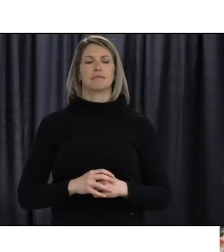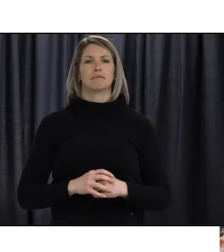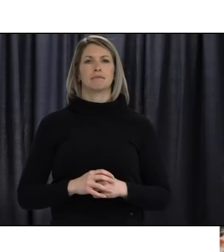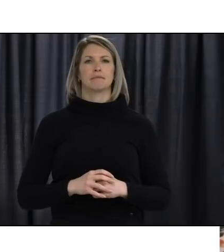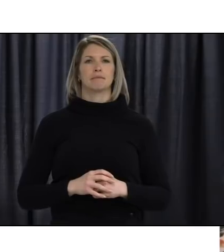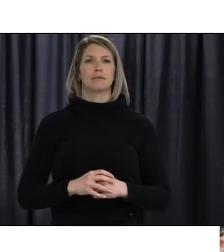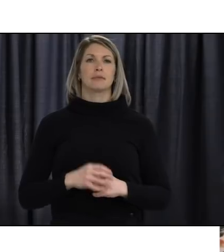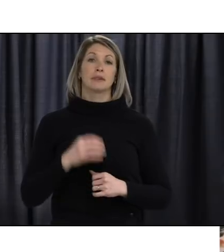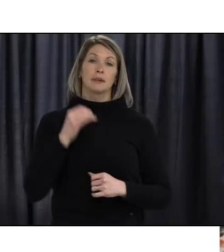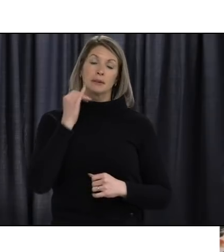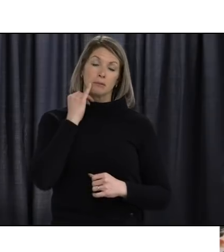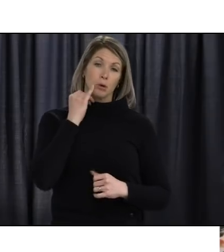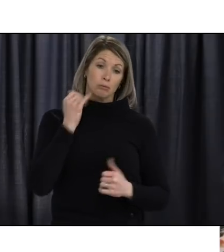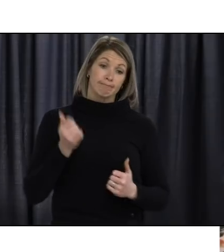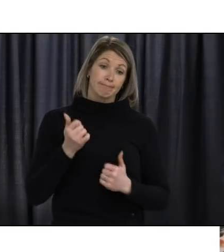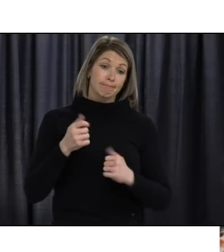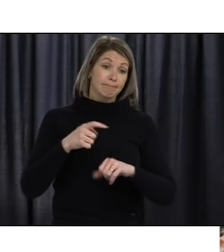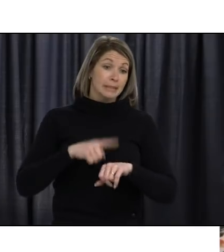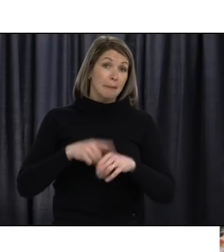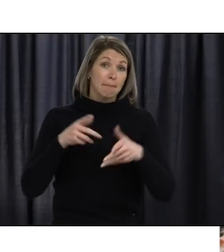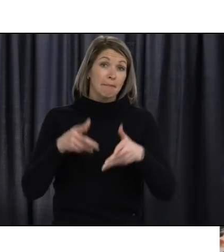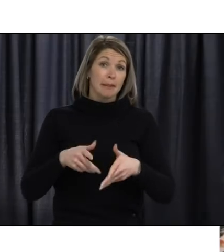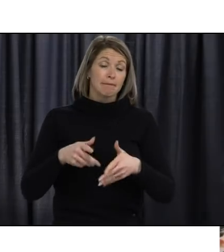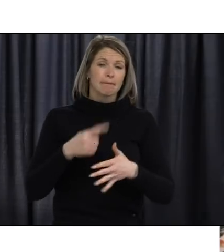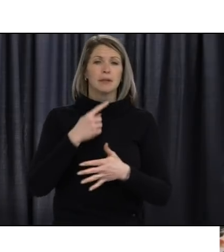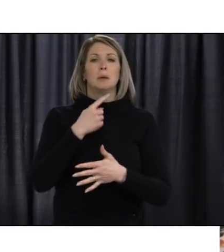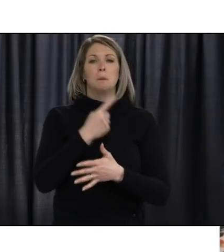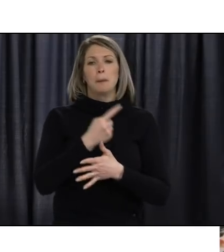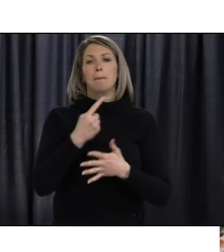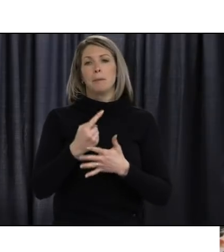permit, reporters will be individually asked for single questions.